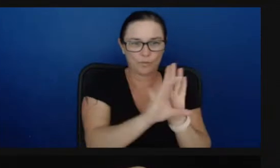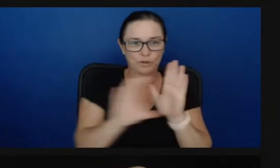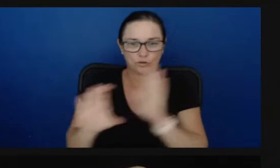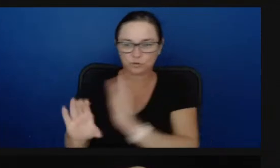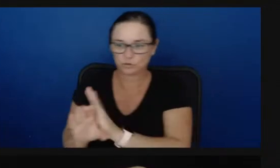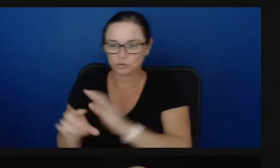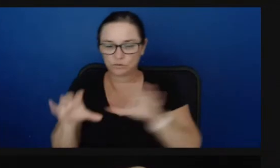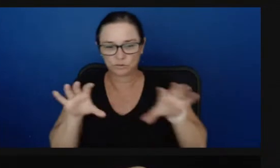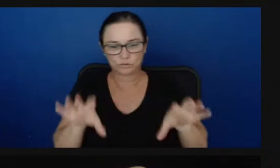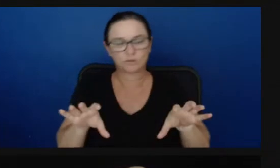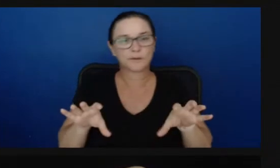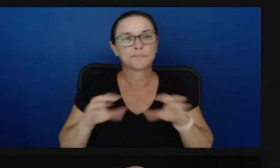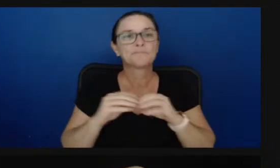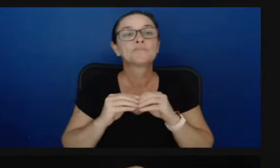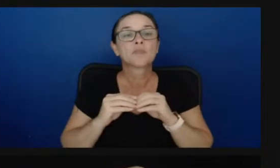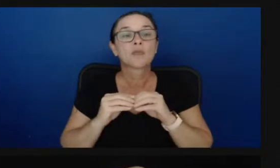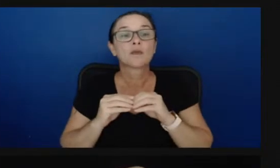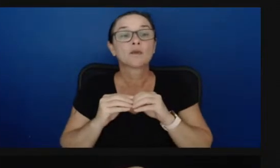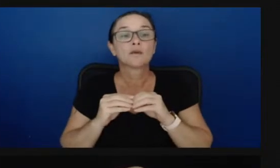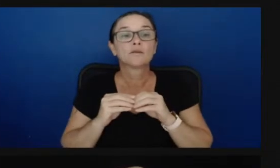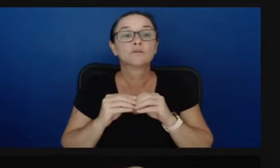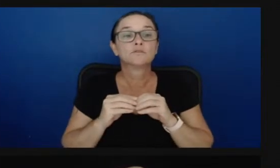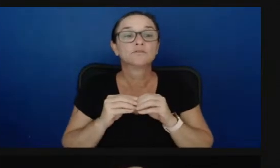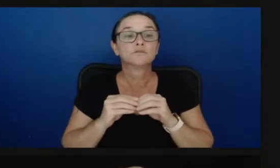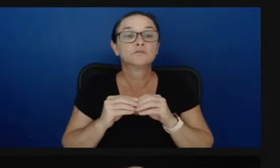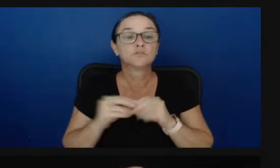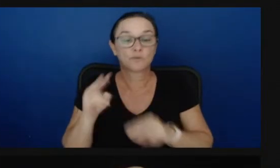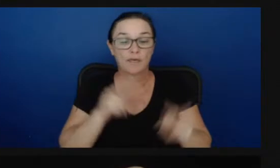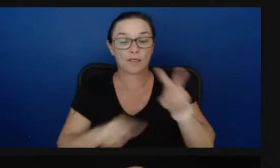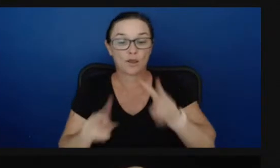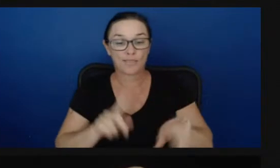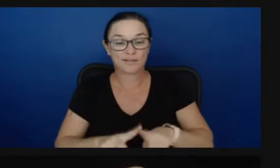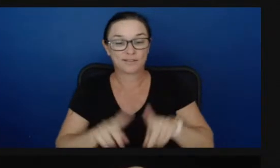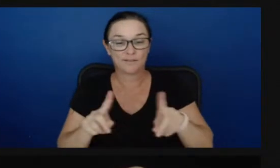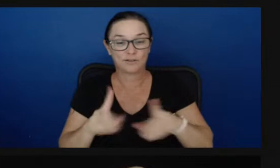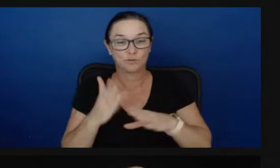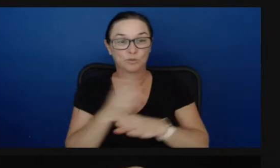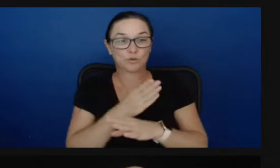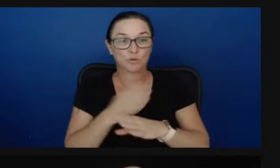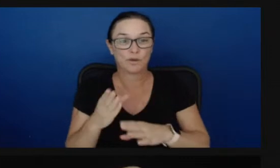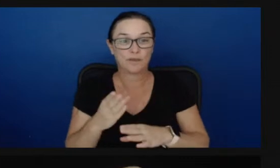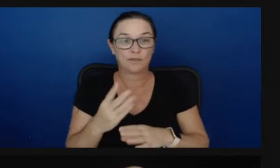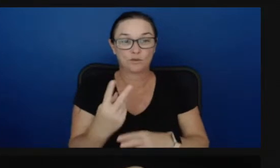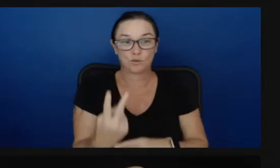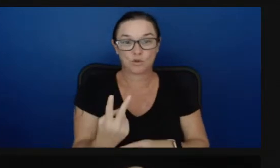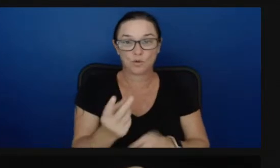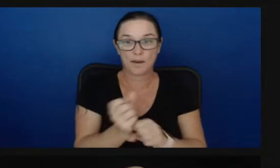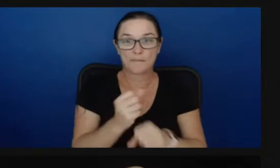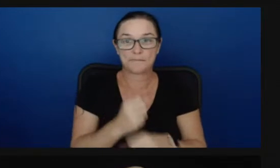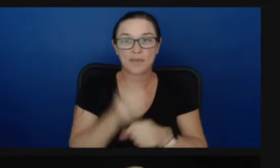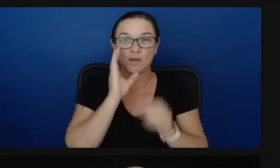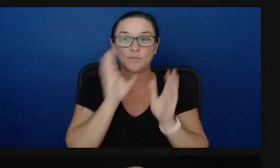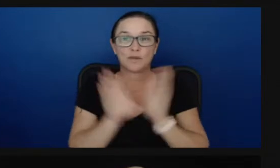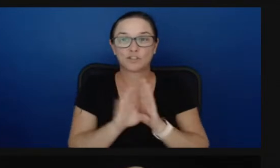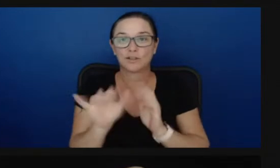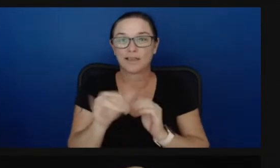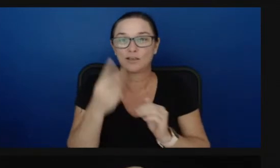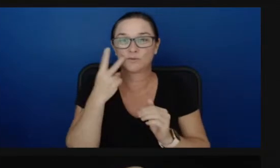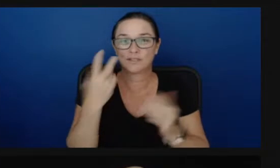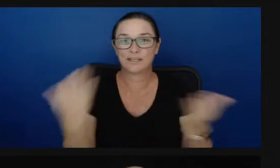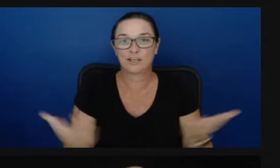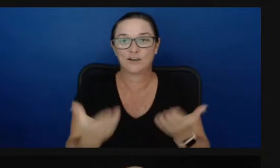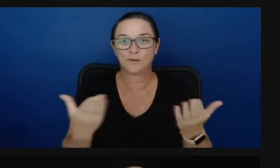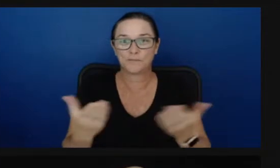passes. So they essentially look at the difference between those two passes and produce an image, as you see here, this